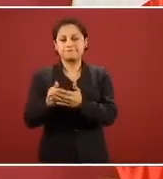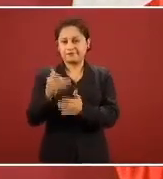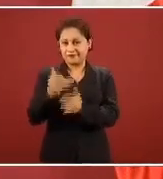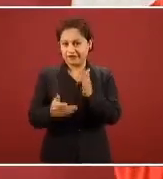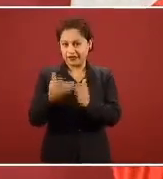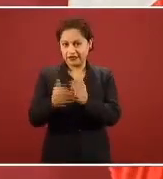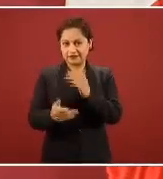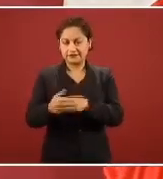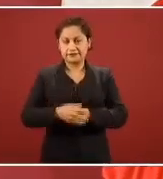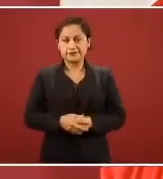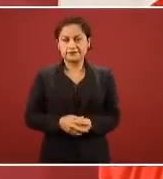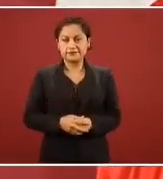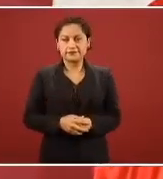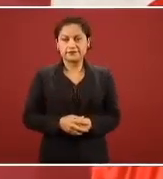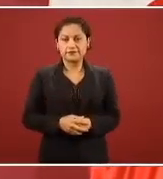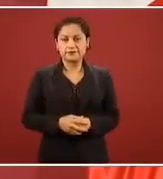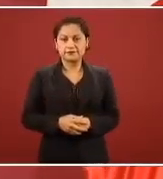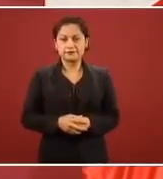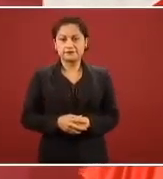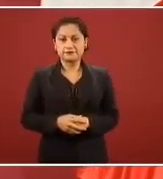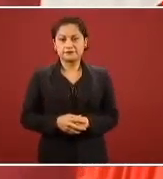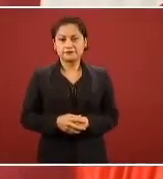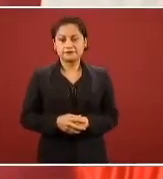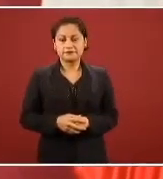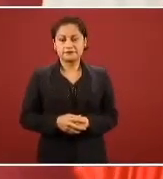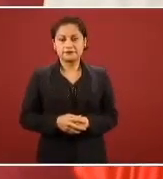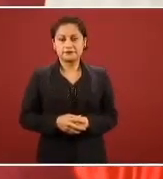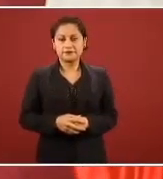Ya estamos